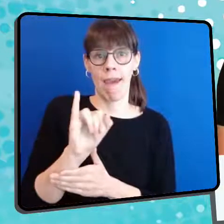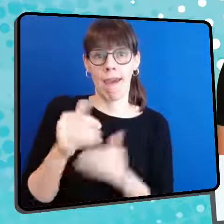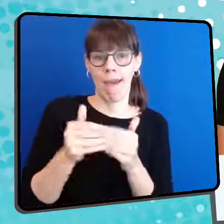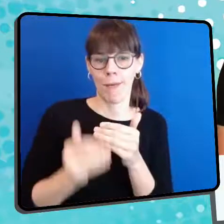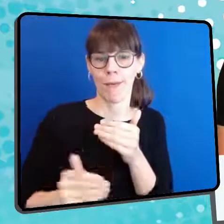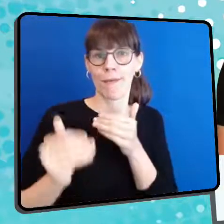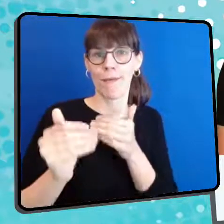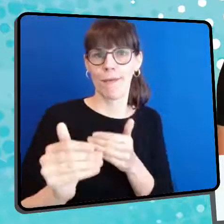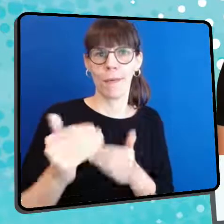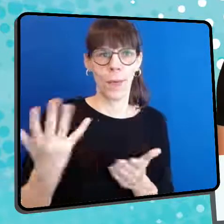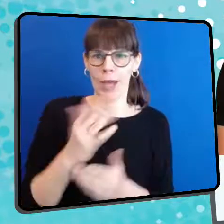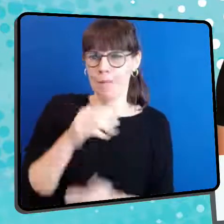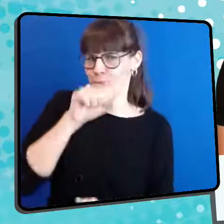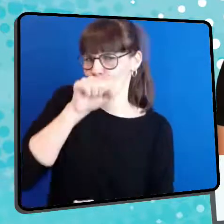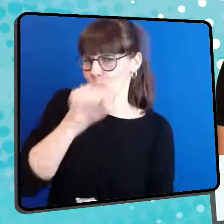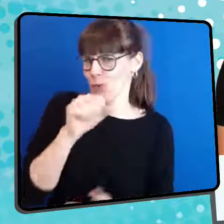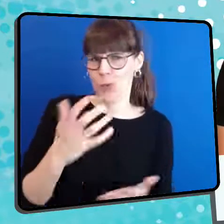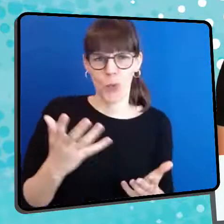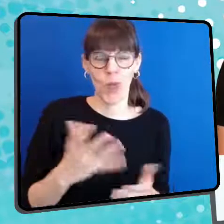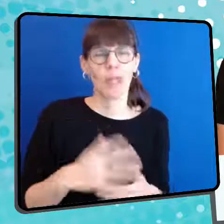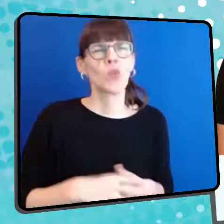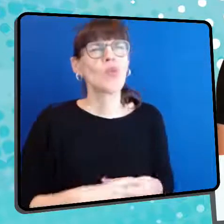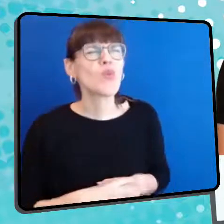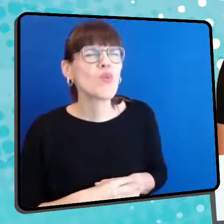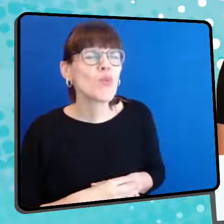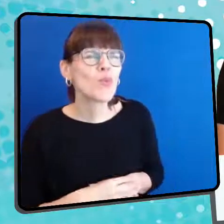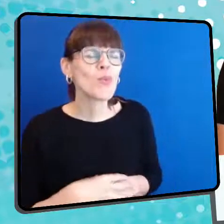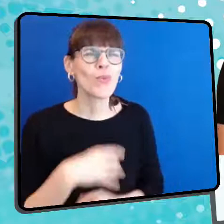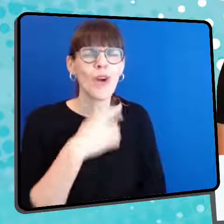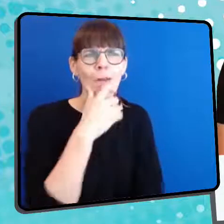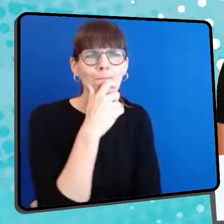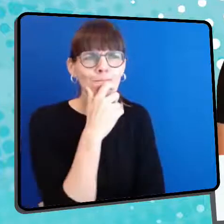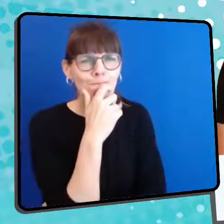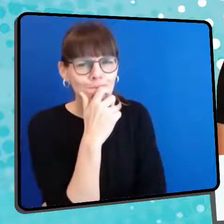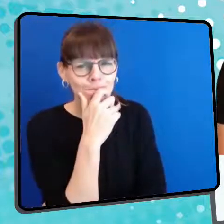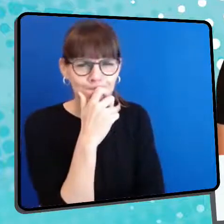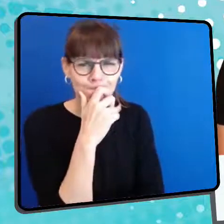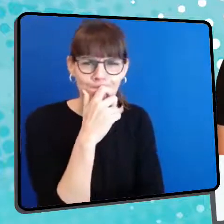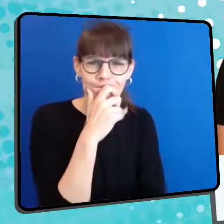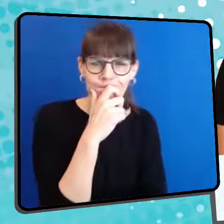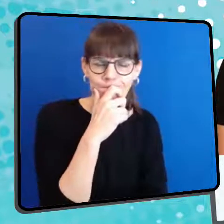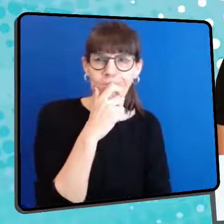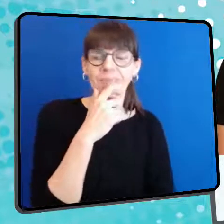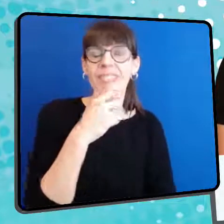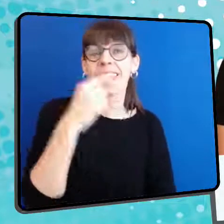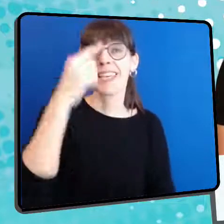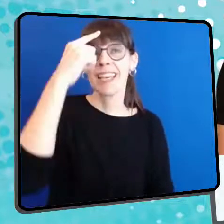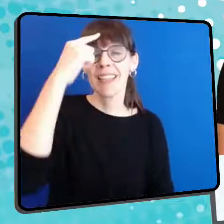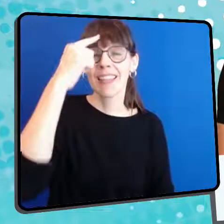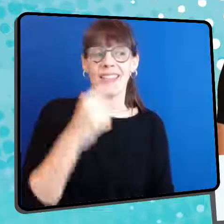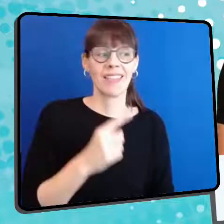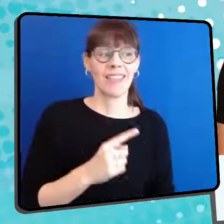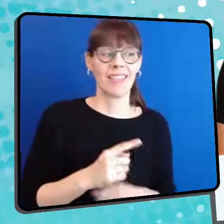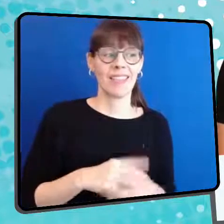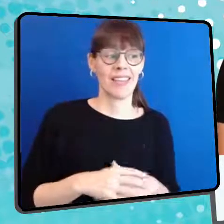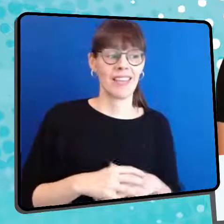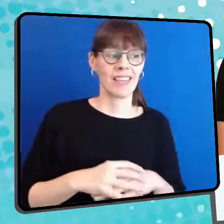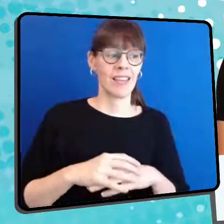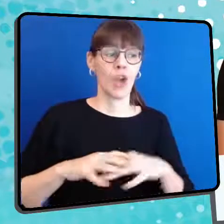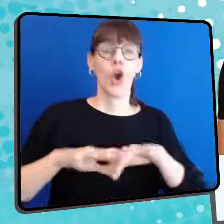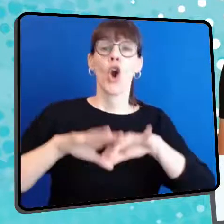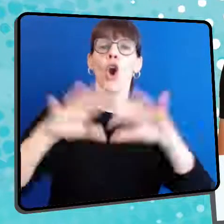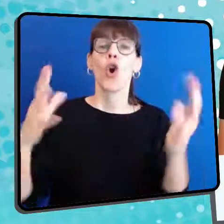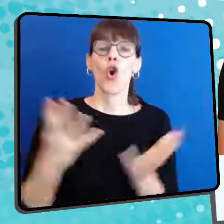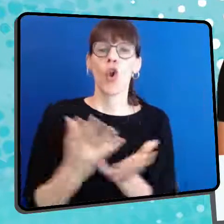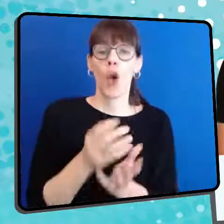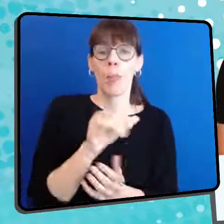one. Global AI Bootcamp, it must be that. I mean, yeah. It's got to be I'm, nice. I'm honestly